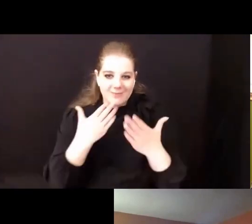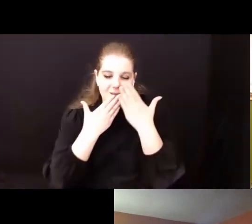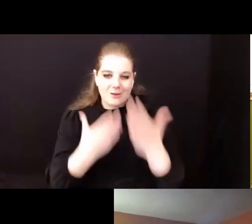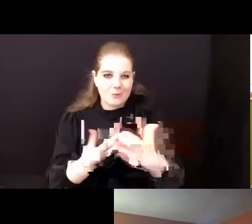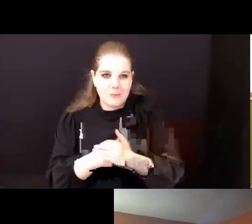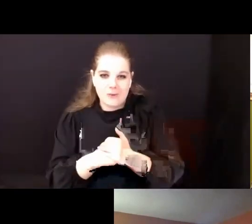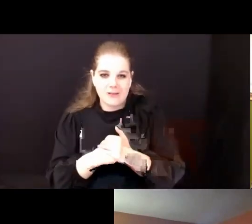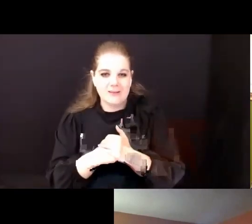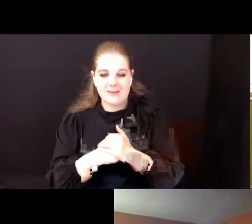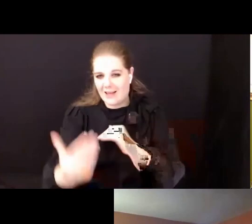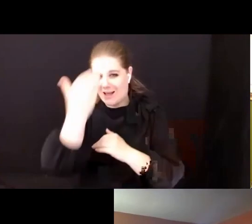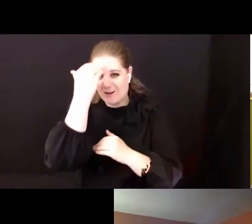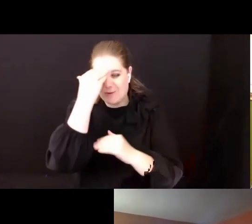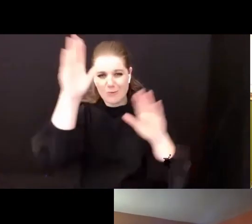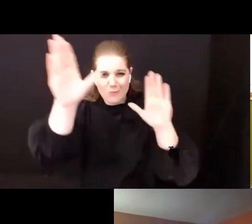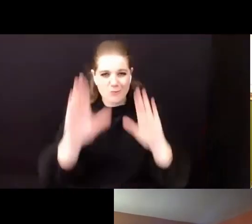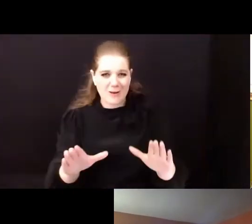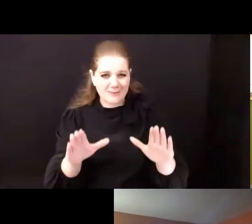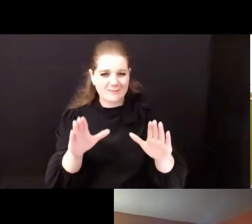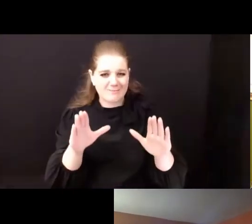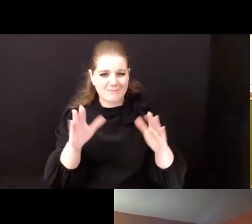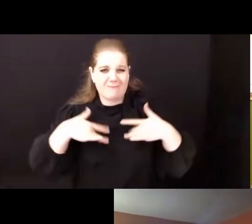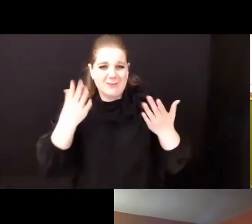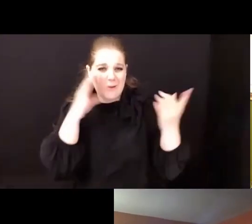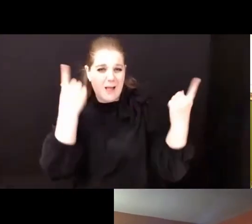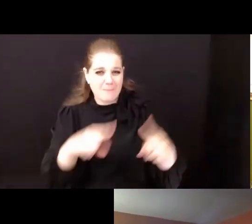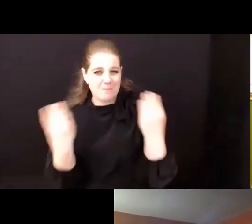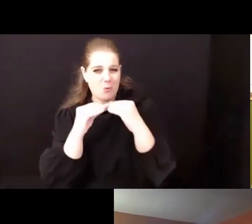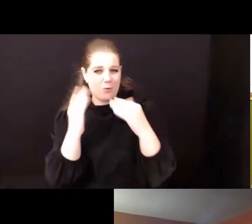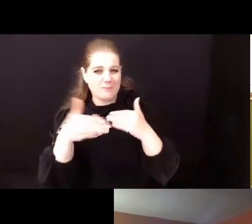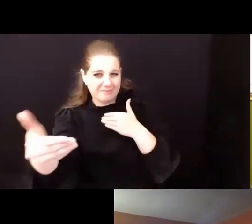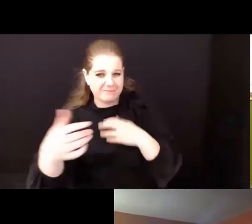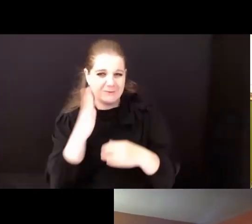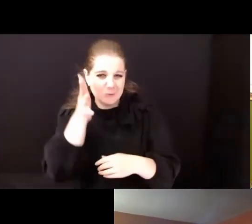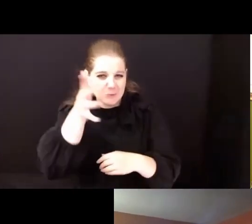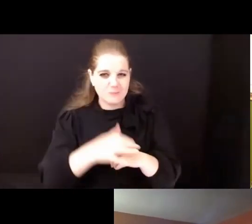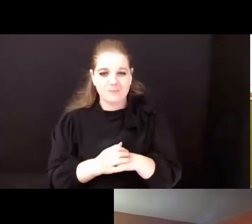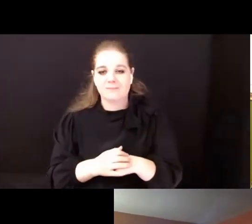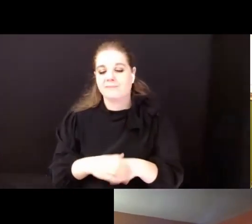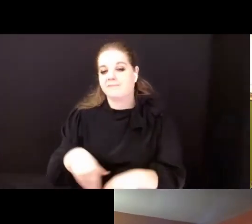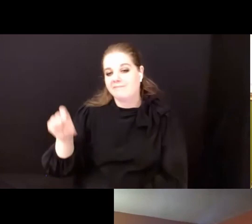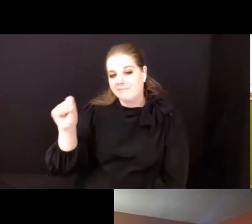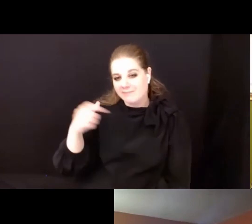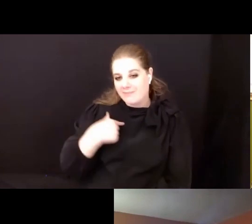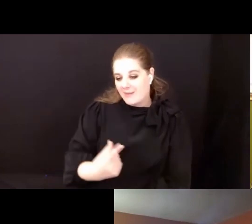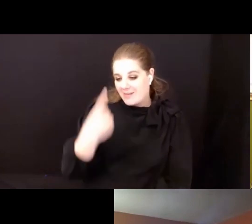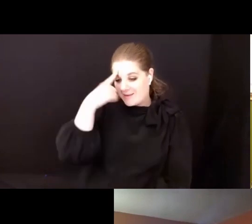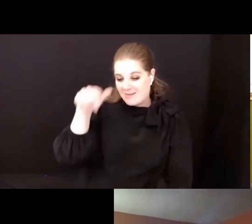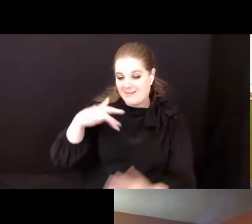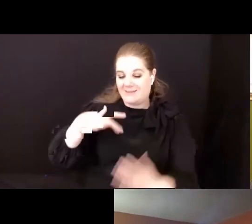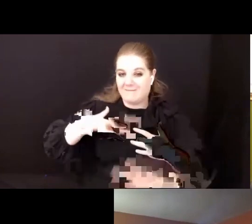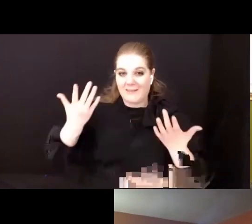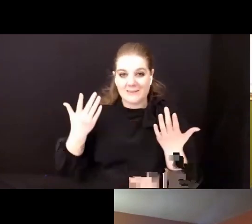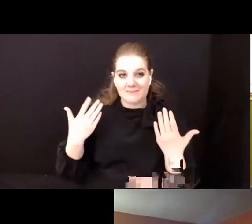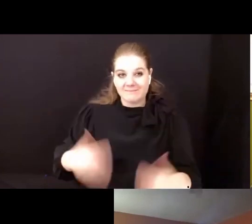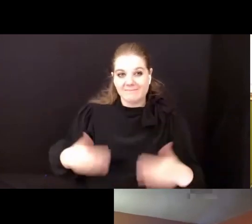things are ahead. Yeah, I think the event has turned out even better than I